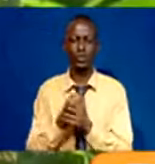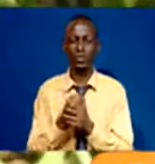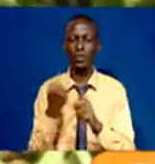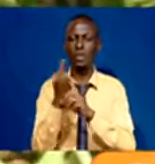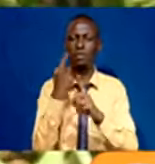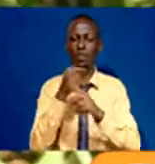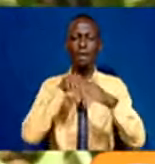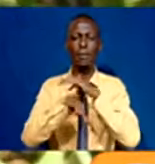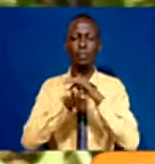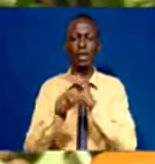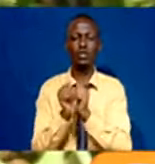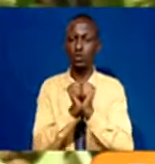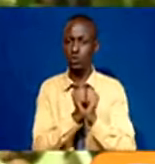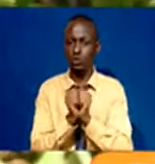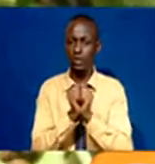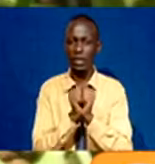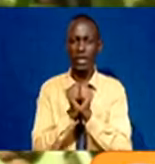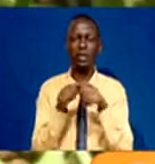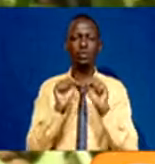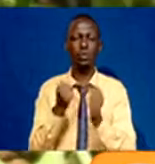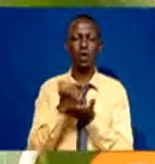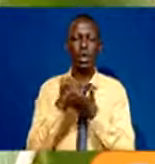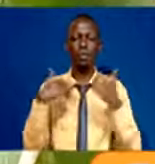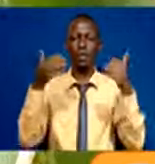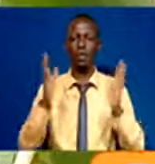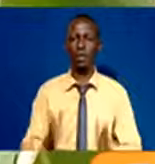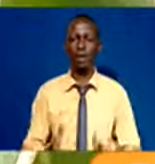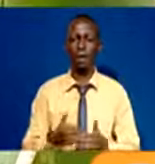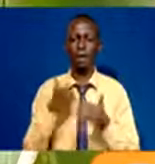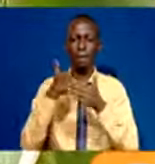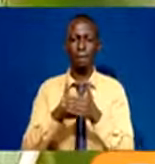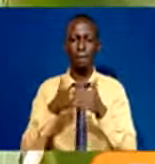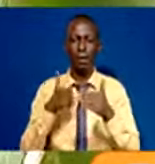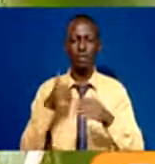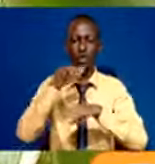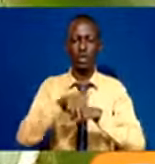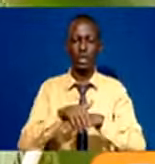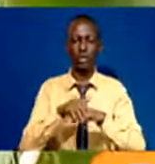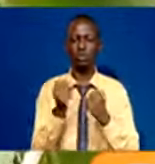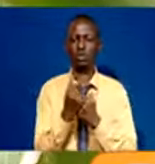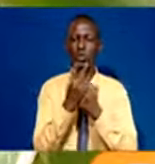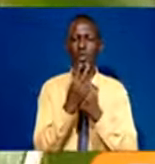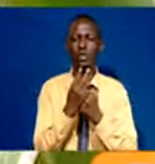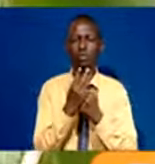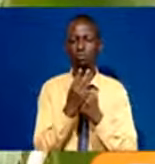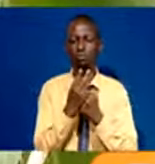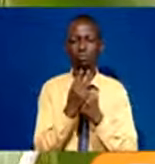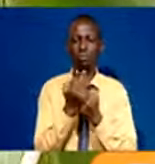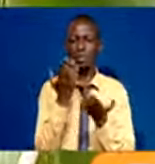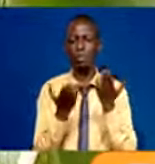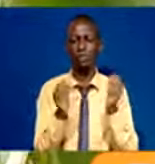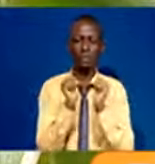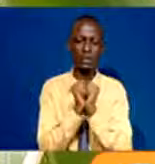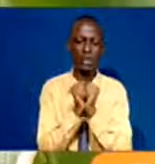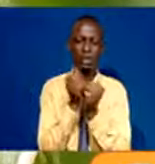intercropping have also come in handy for farmers here. Awali tulikuwa tunapata gunia kama 12, 10,